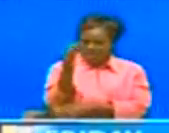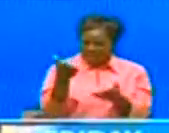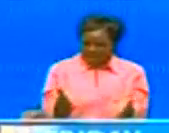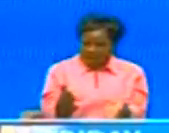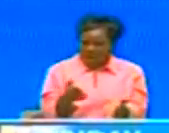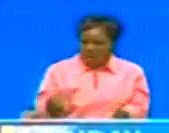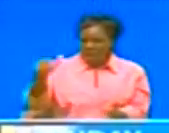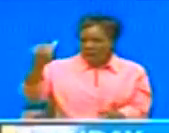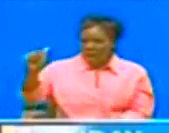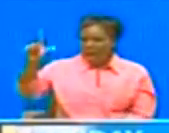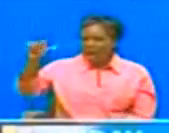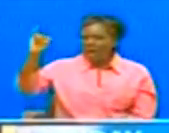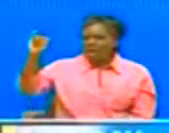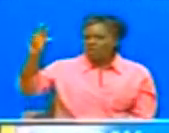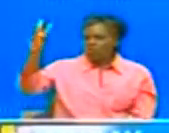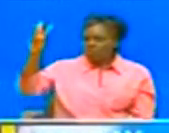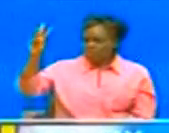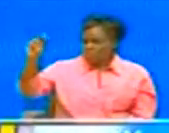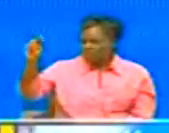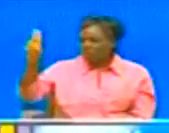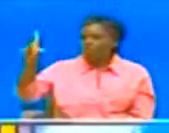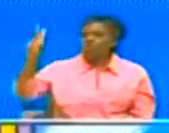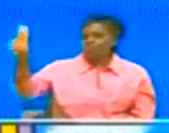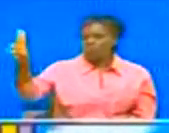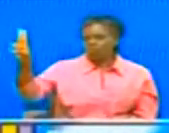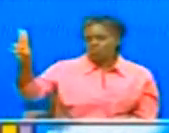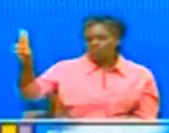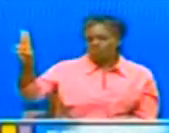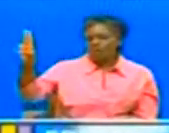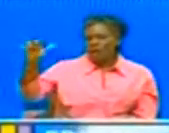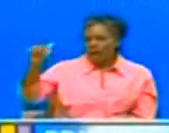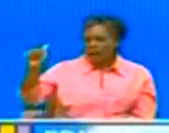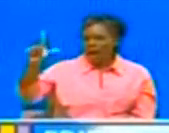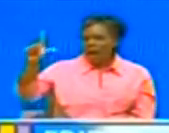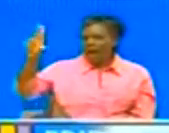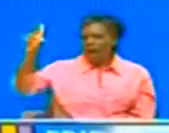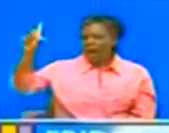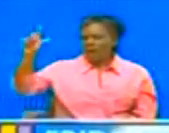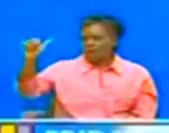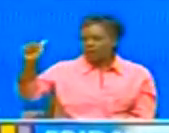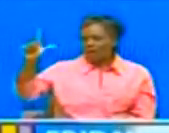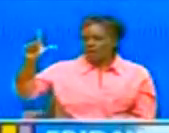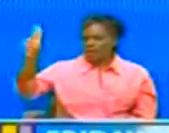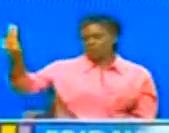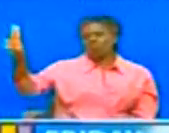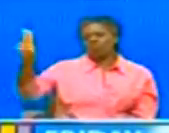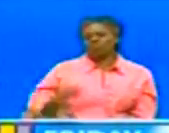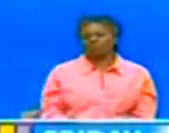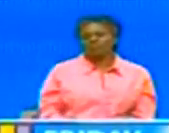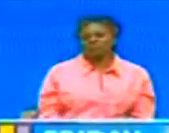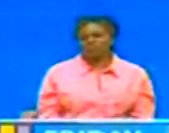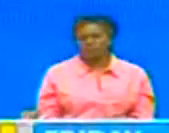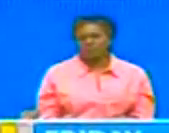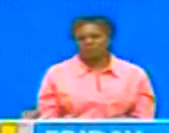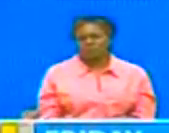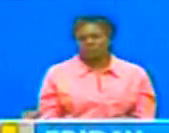is aluminium, aluminium. What? Just repeat that. Aluminium.